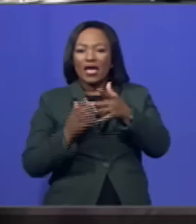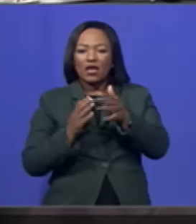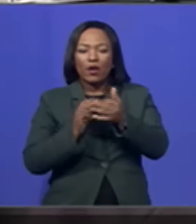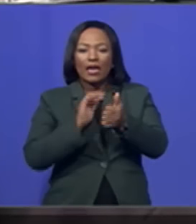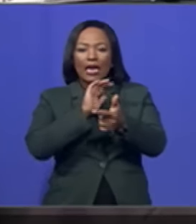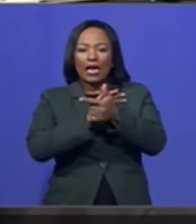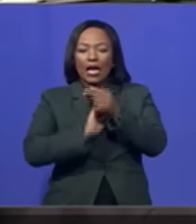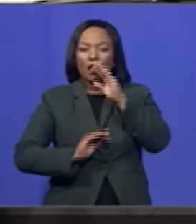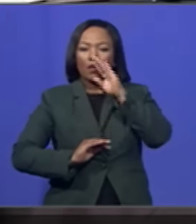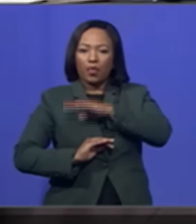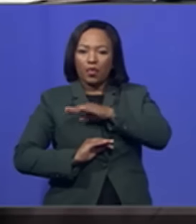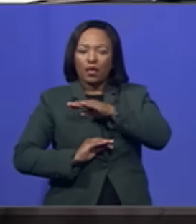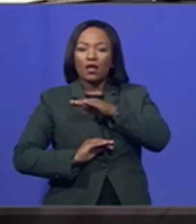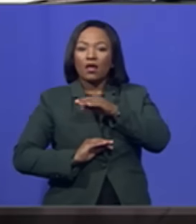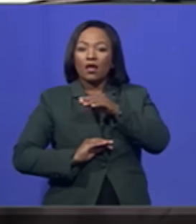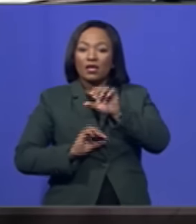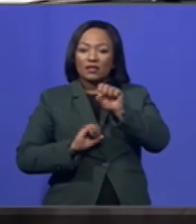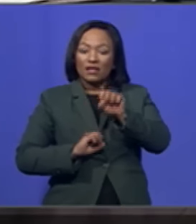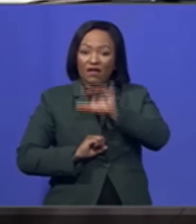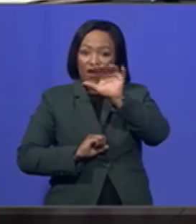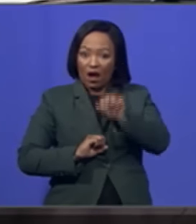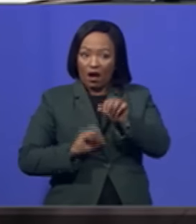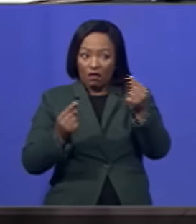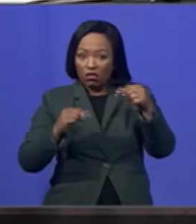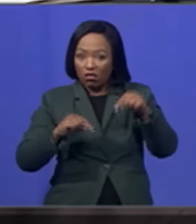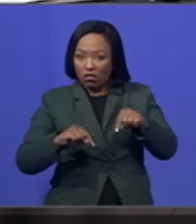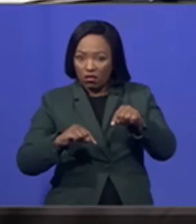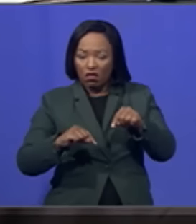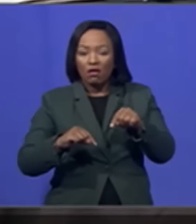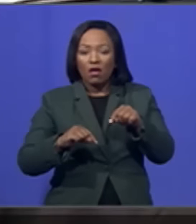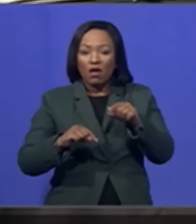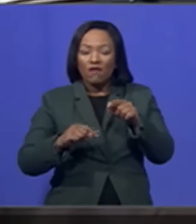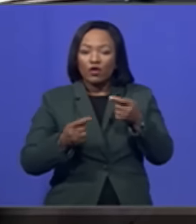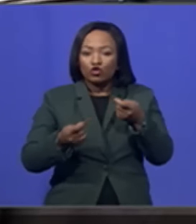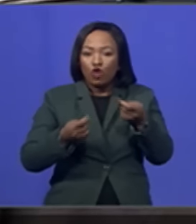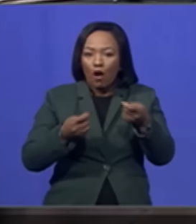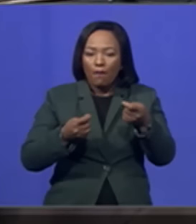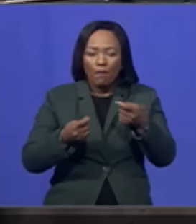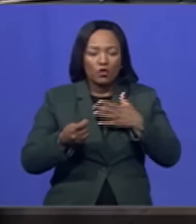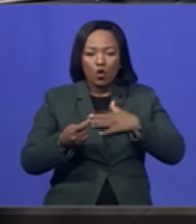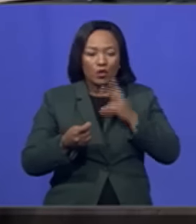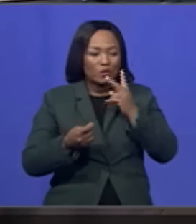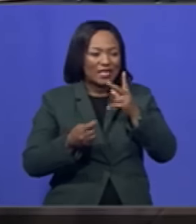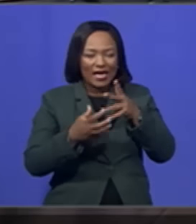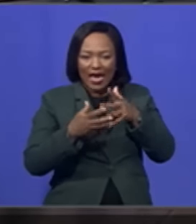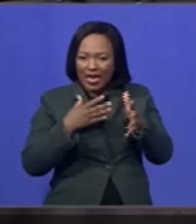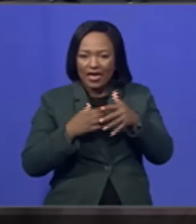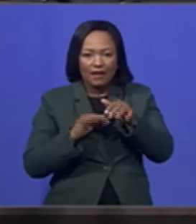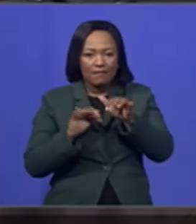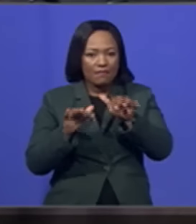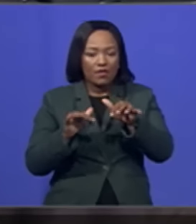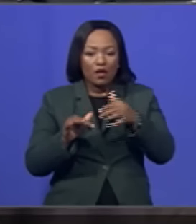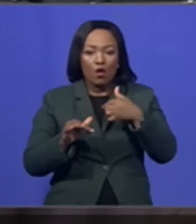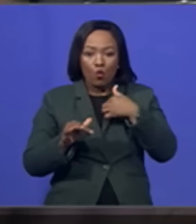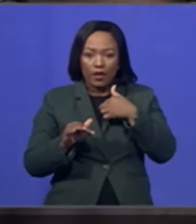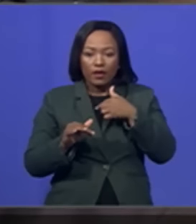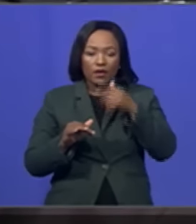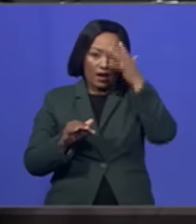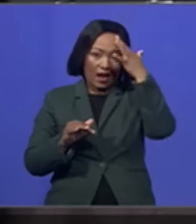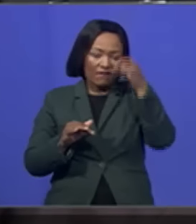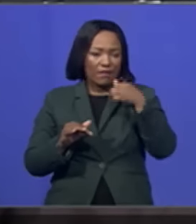in South Africa, even those ones who are, have spicer shops. They don't want to see any. So ours is that as government